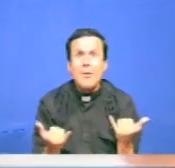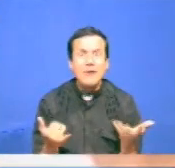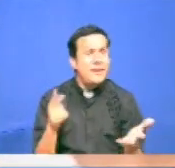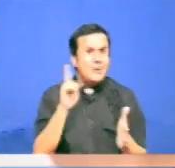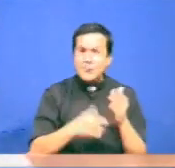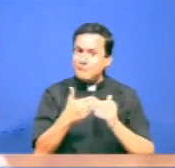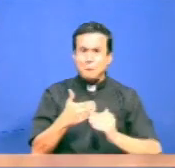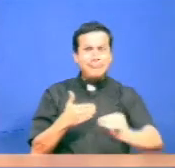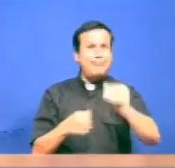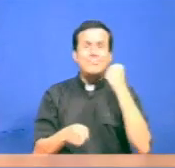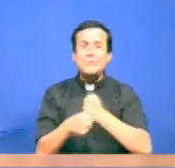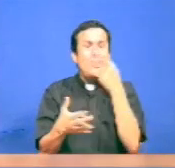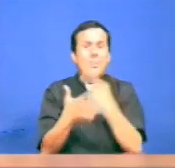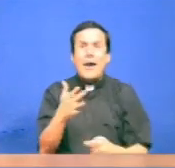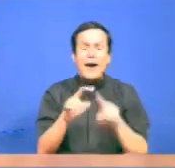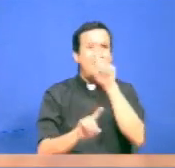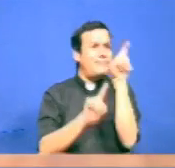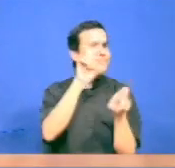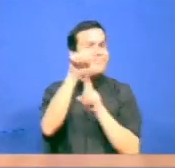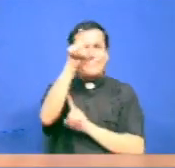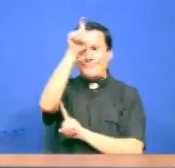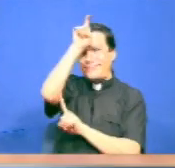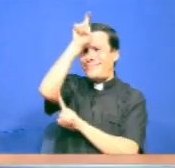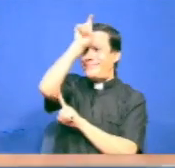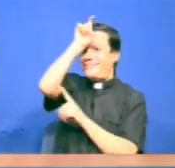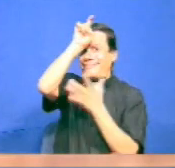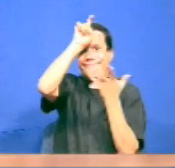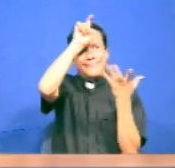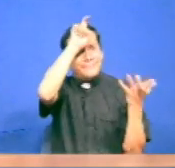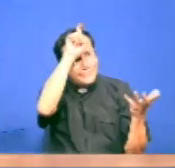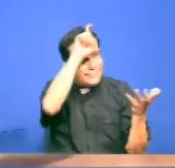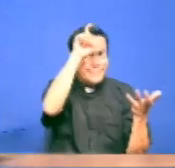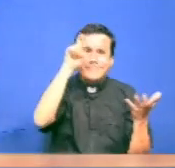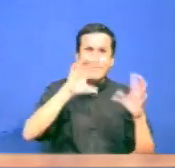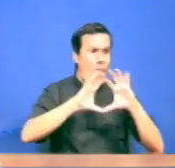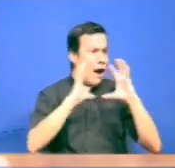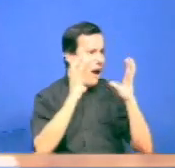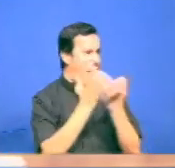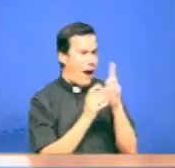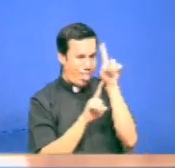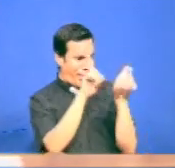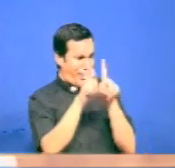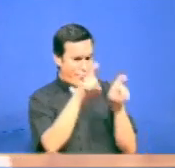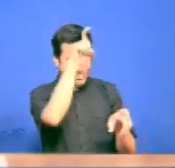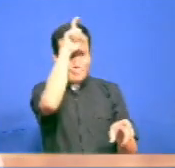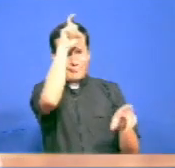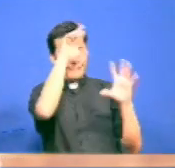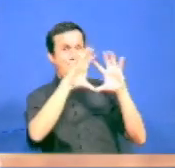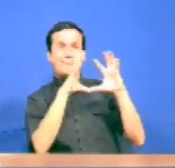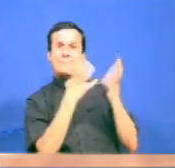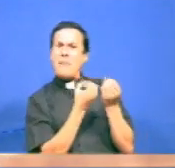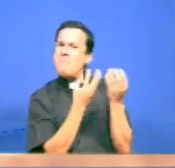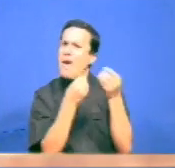do? And this is the way we are all asking in the whole world. In fact, as we continue this way,